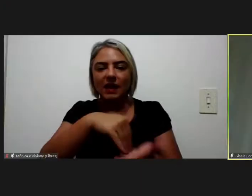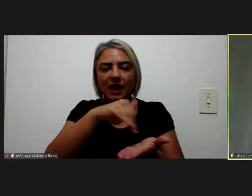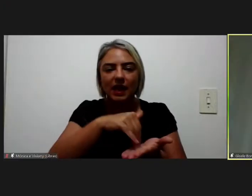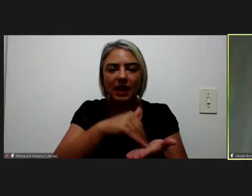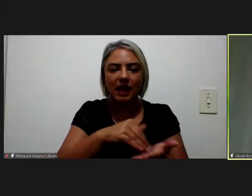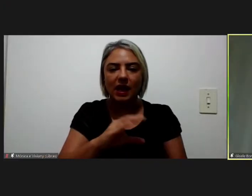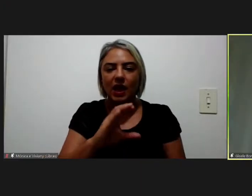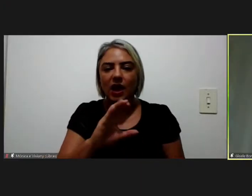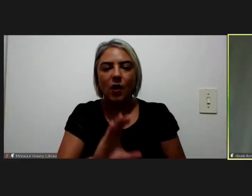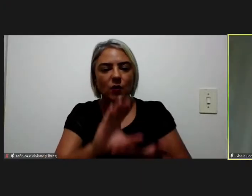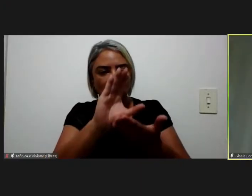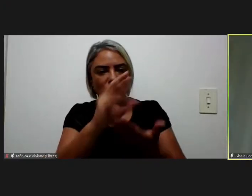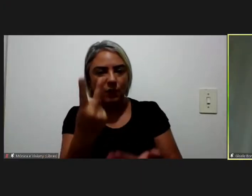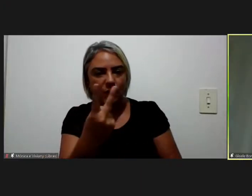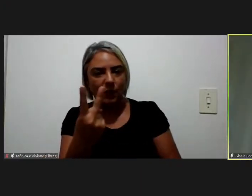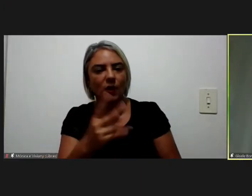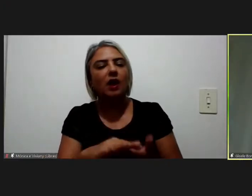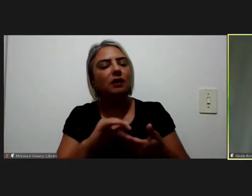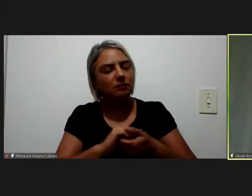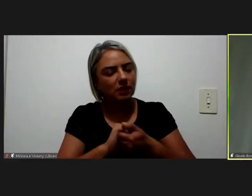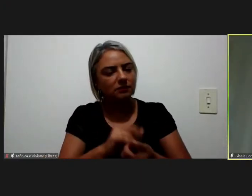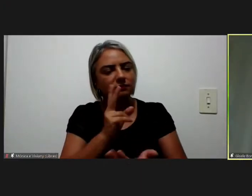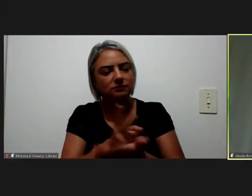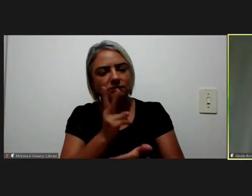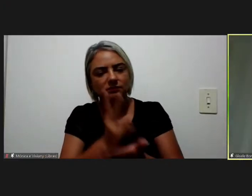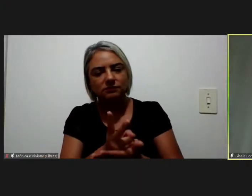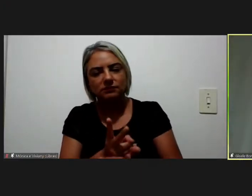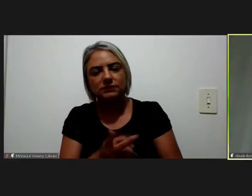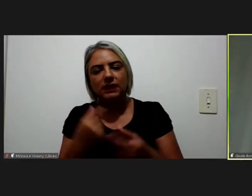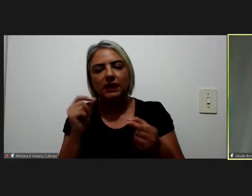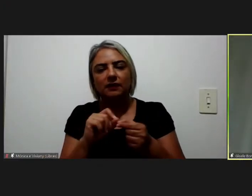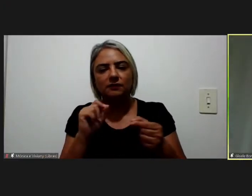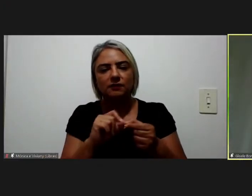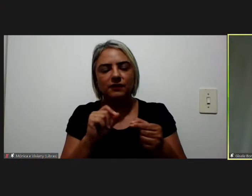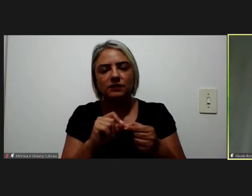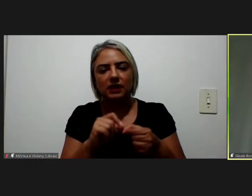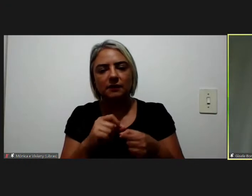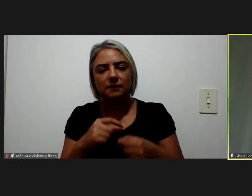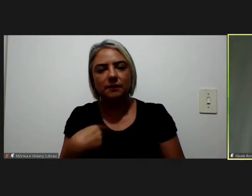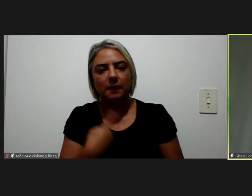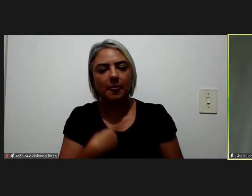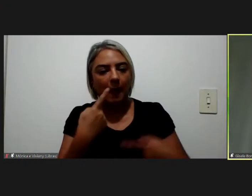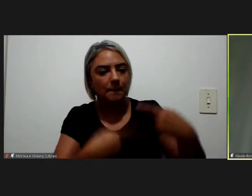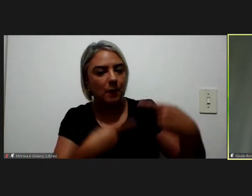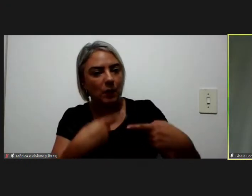Our secretary, CONAS and CONASEM, which are partners.